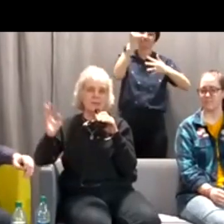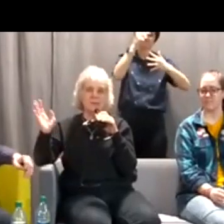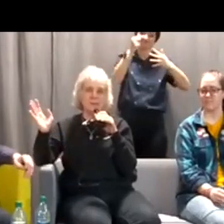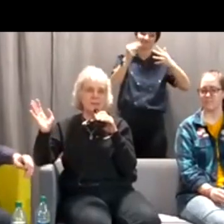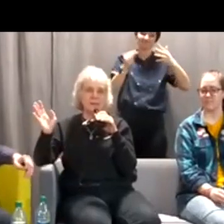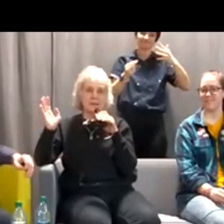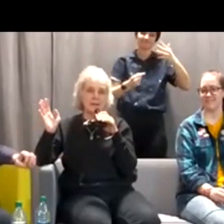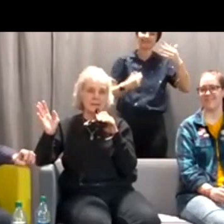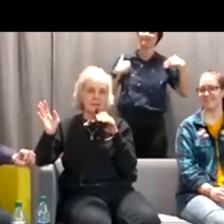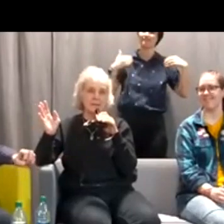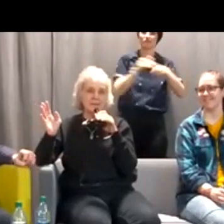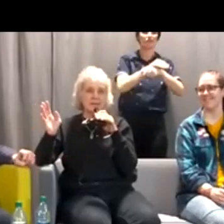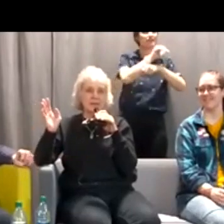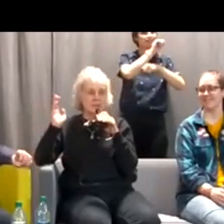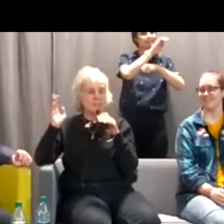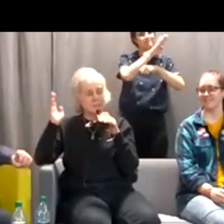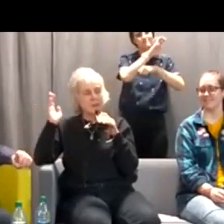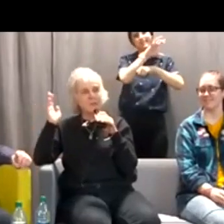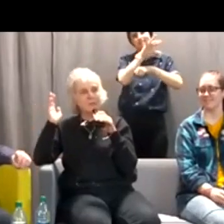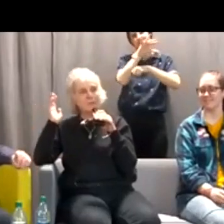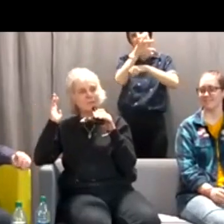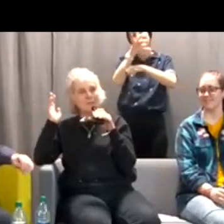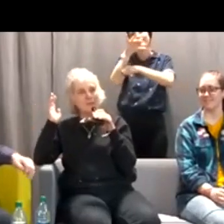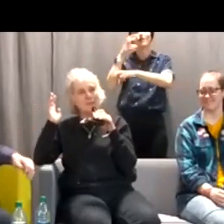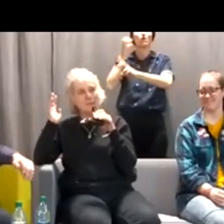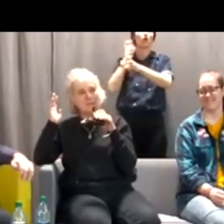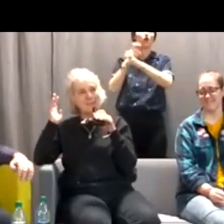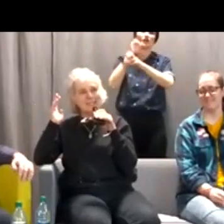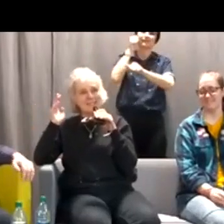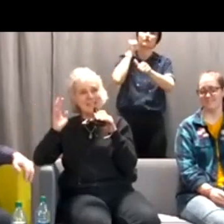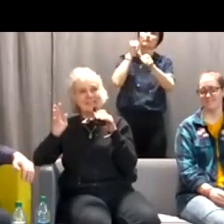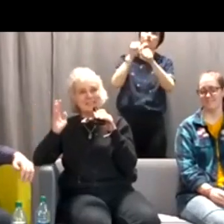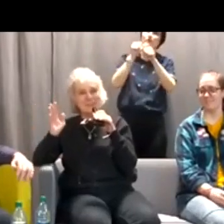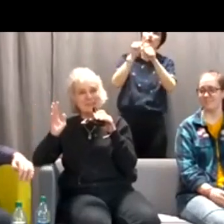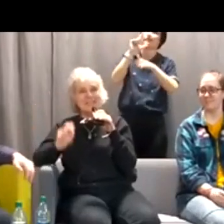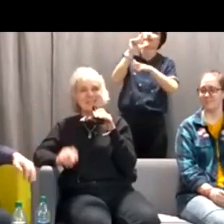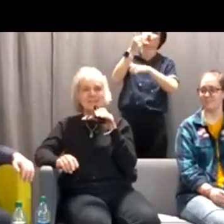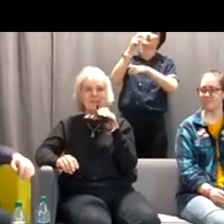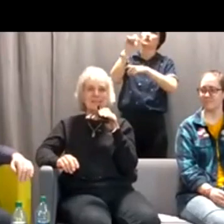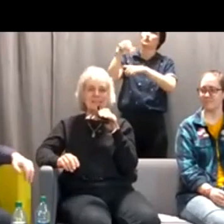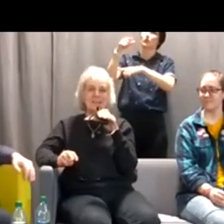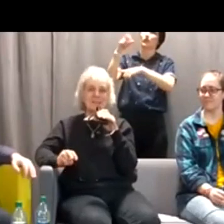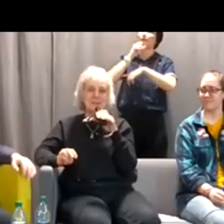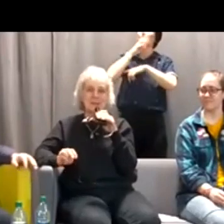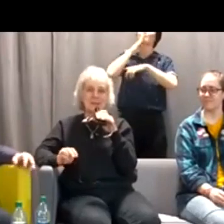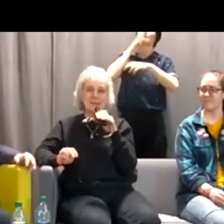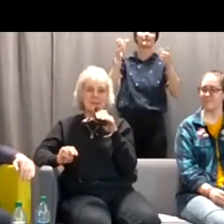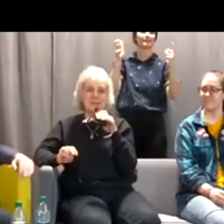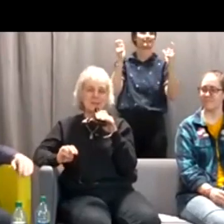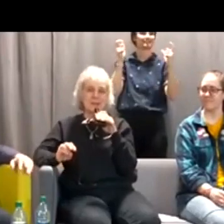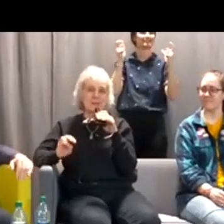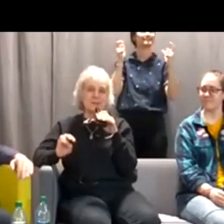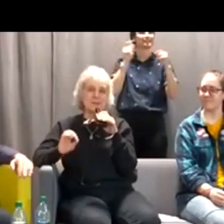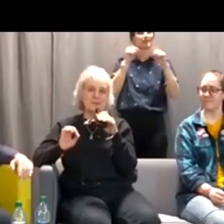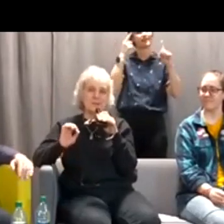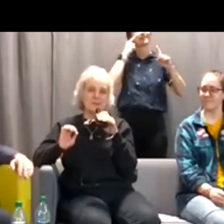whole alphabet, I love it. Although it's a little hard for me to remember it all and say it quickly. But I think it's